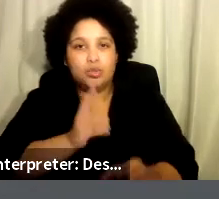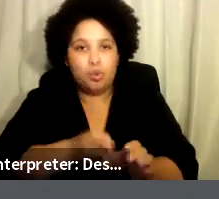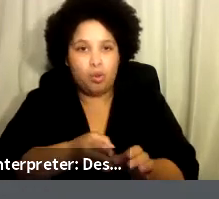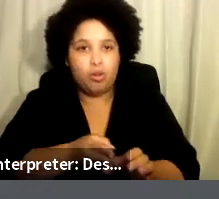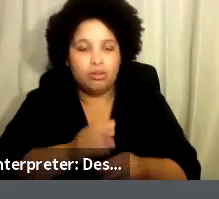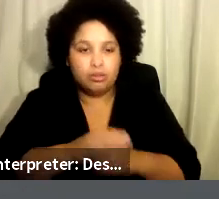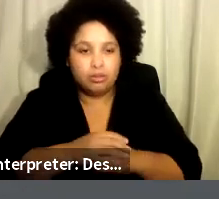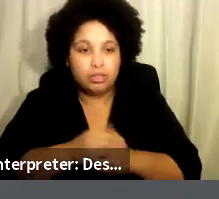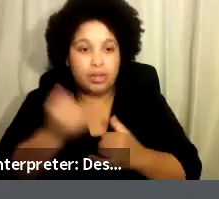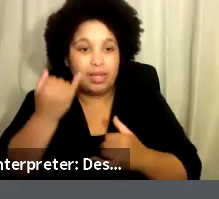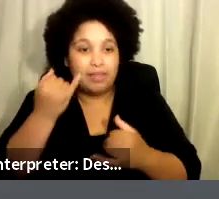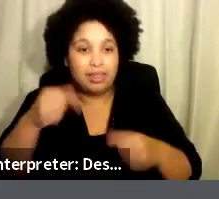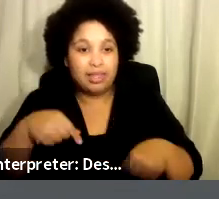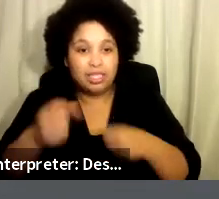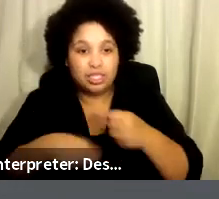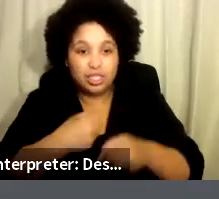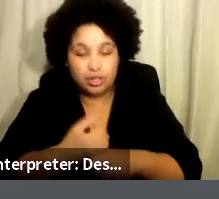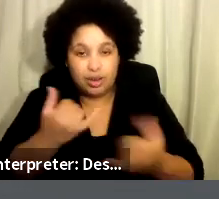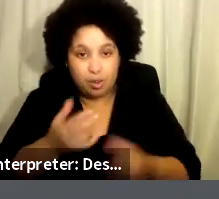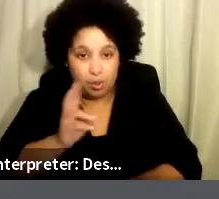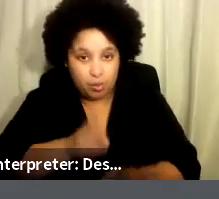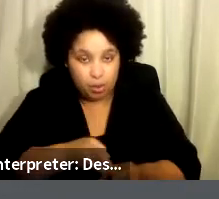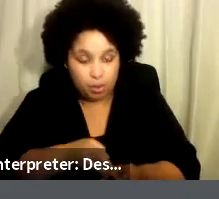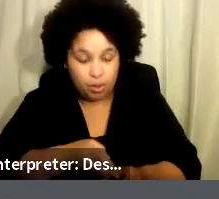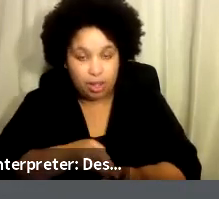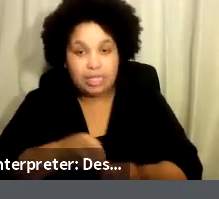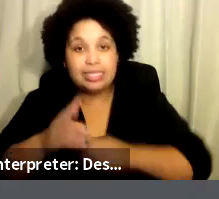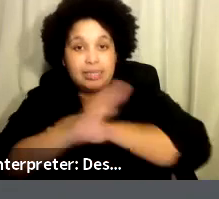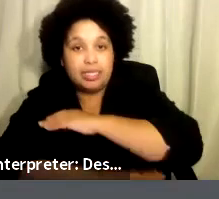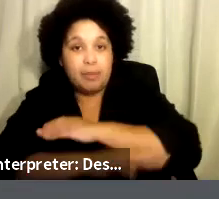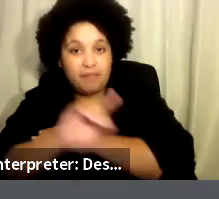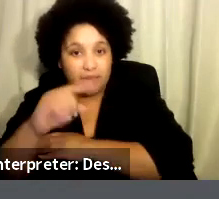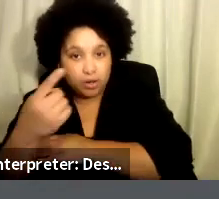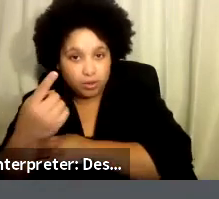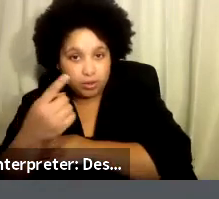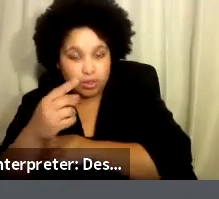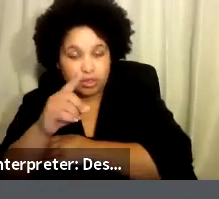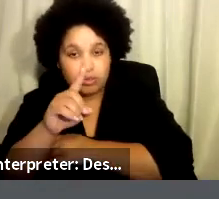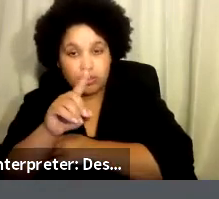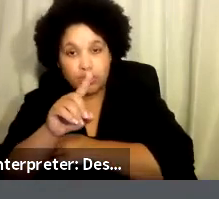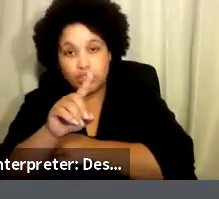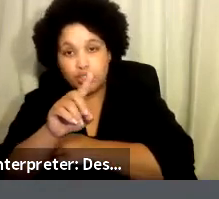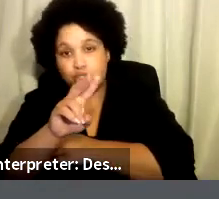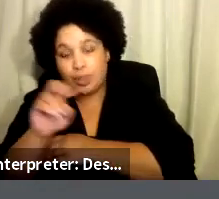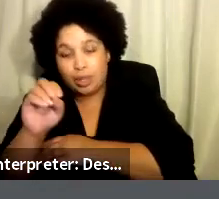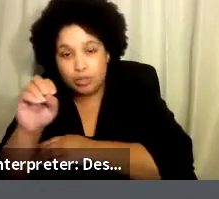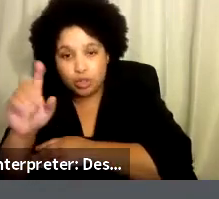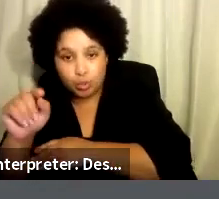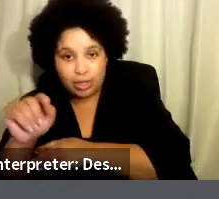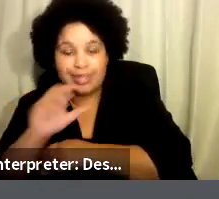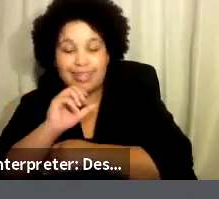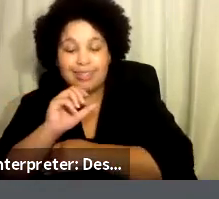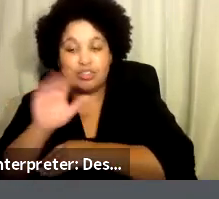into this school year that we're currently in, by September 1st of 2020, the child had to be